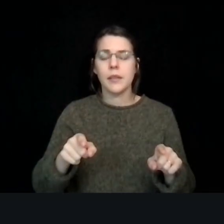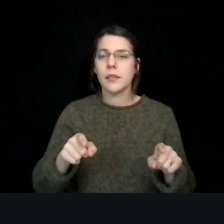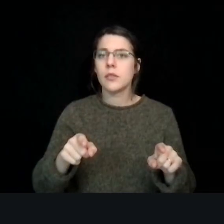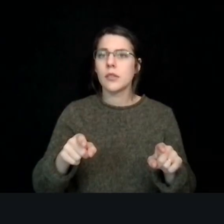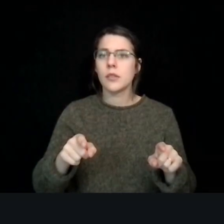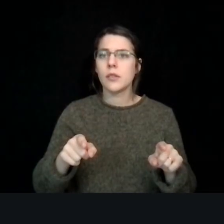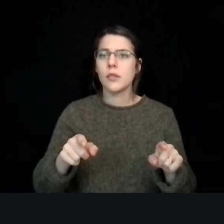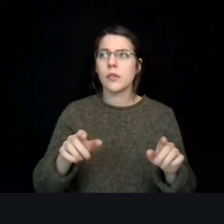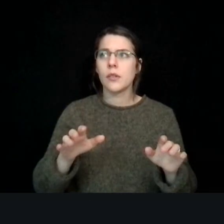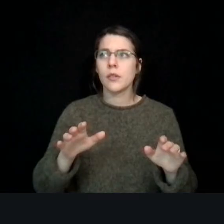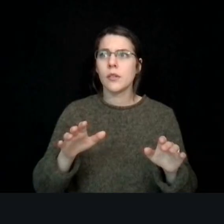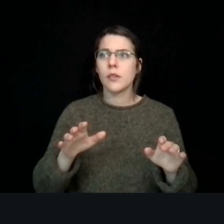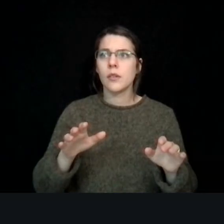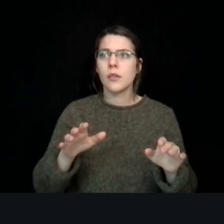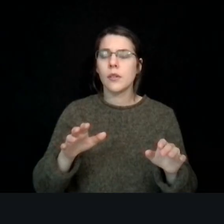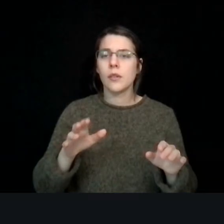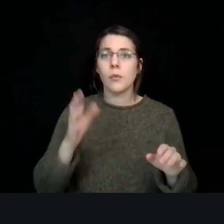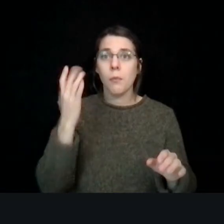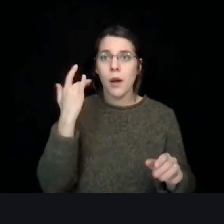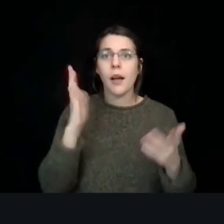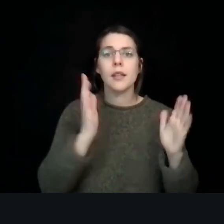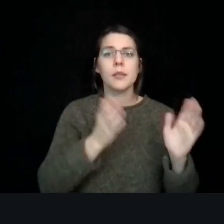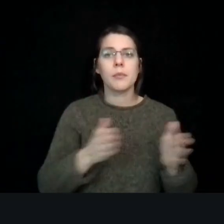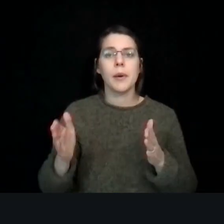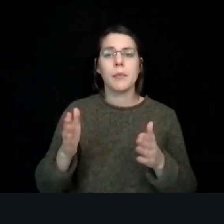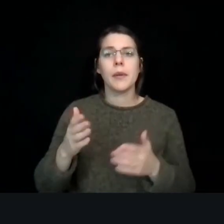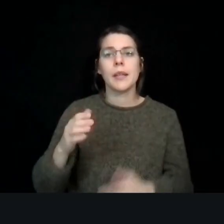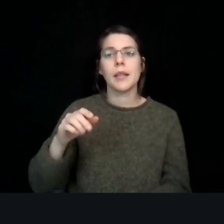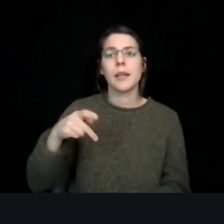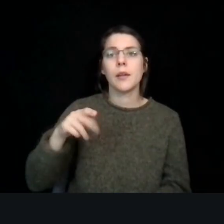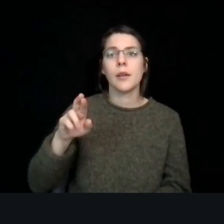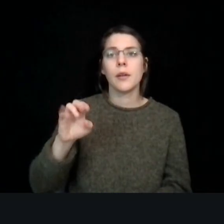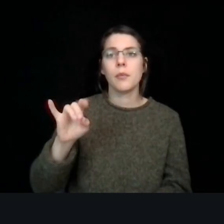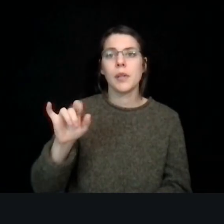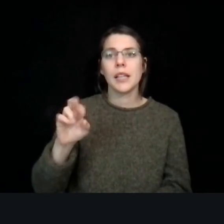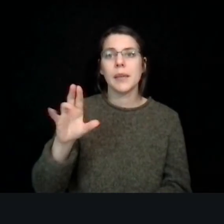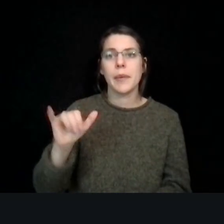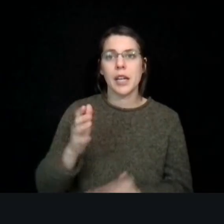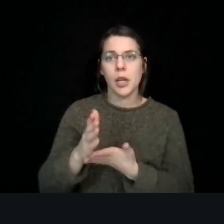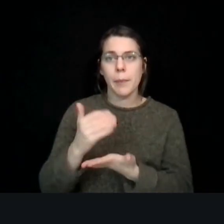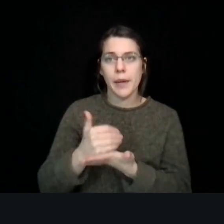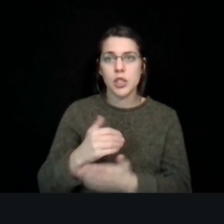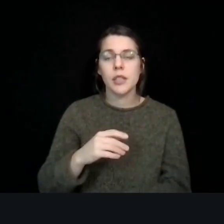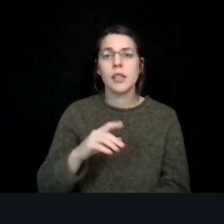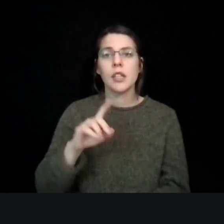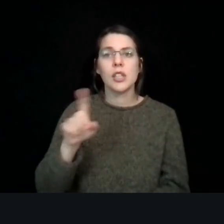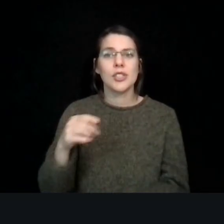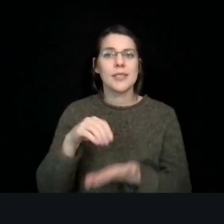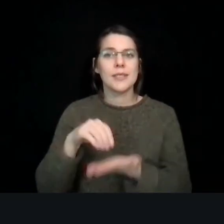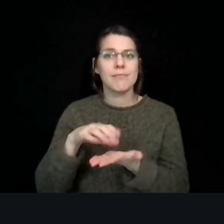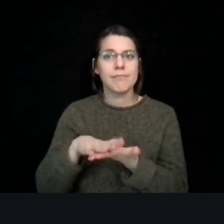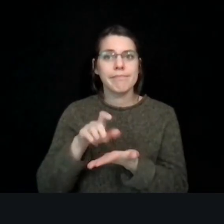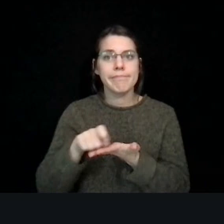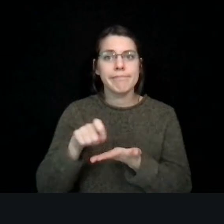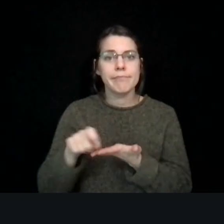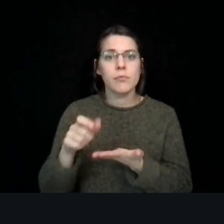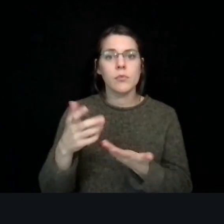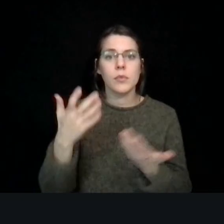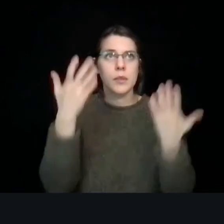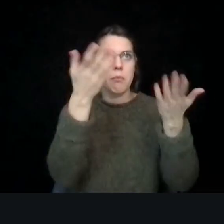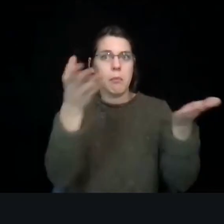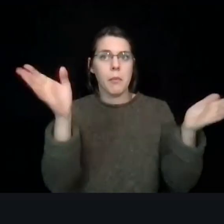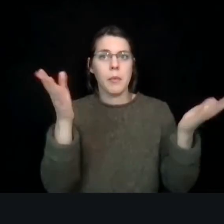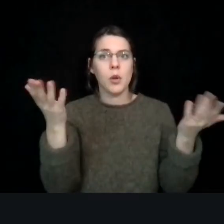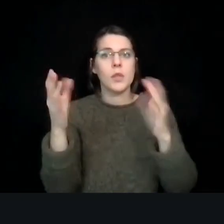in preparation for the preliminary budget, just noting what was being said, in sort of the public arena,